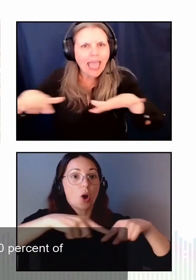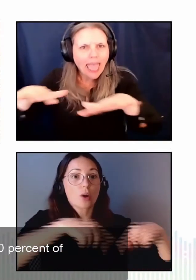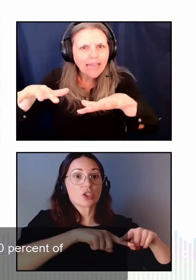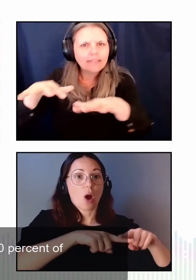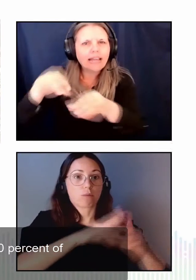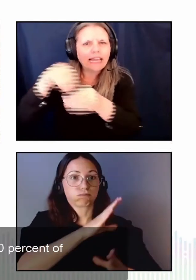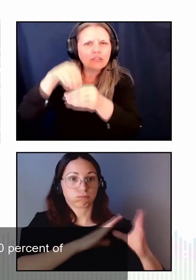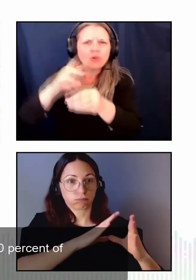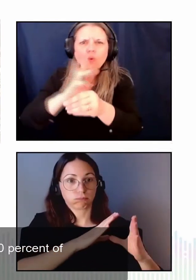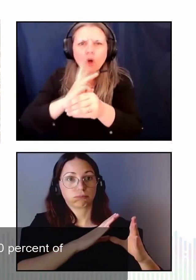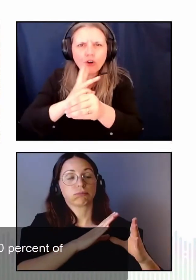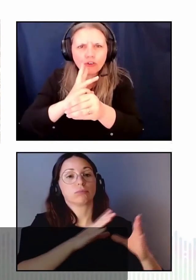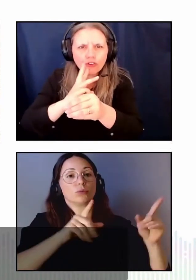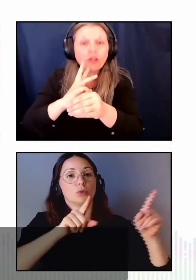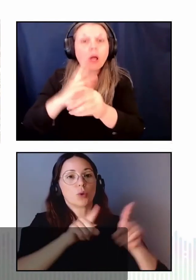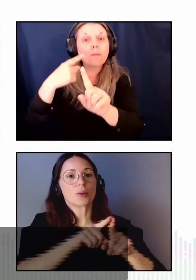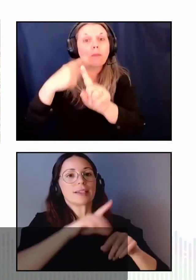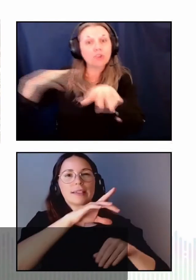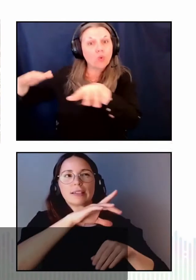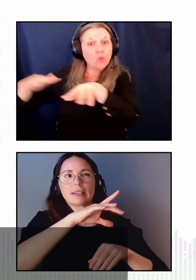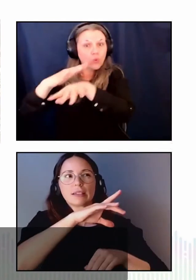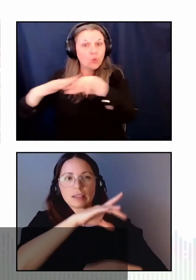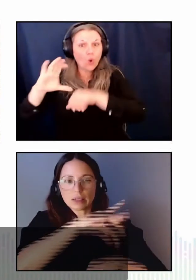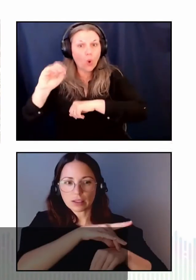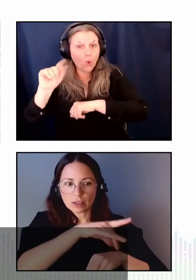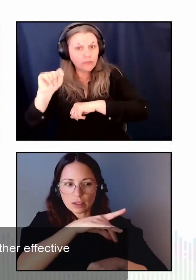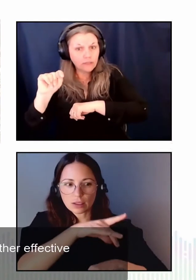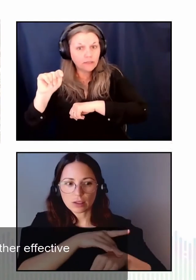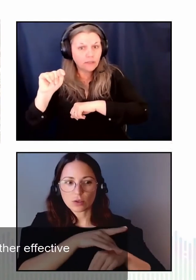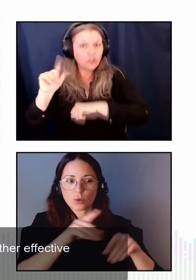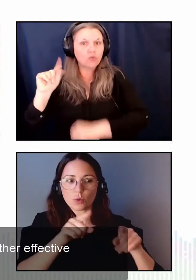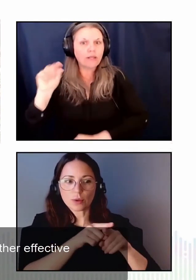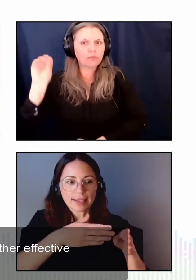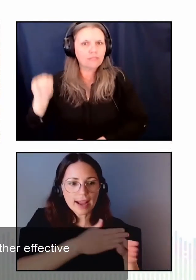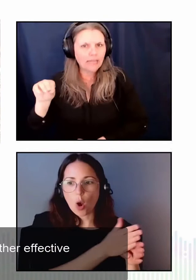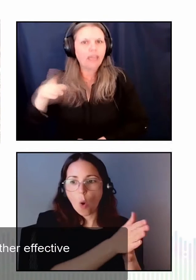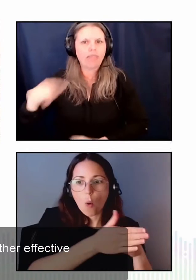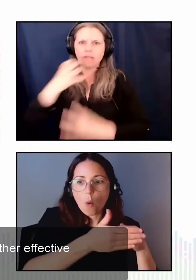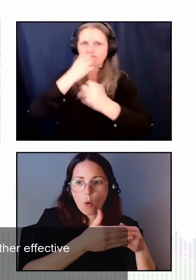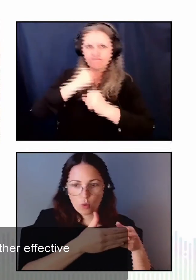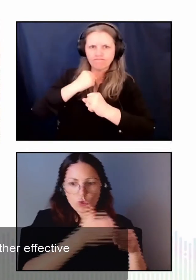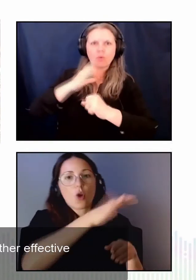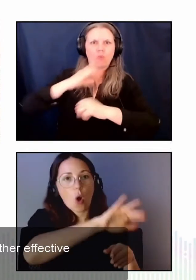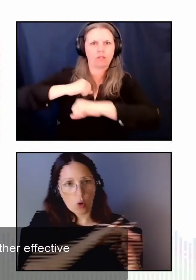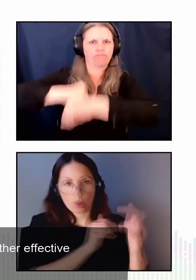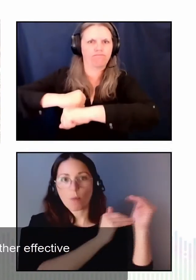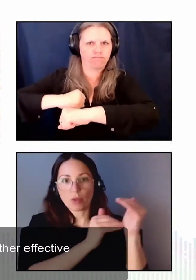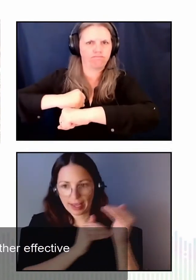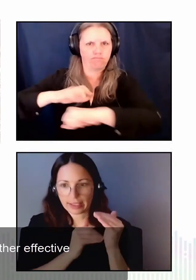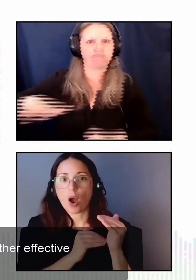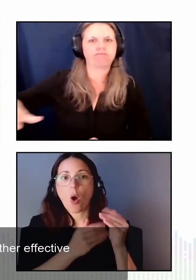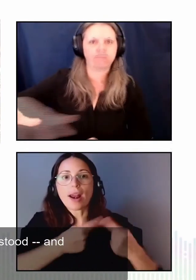of coastal and marine areas are conserved through networks of protected areas and other